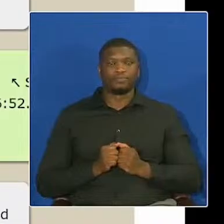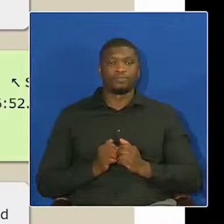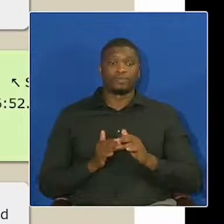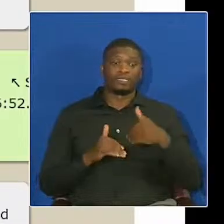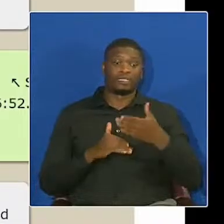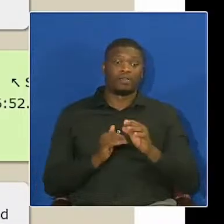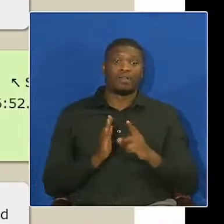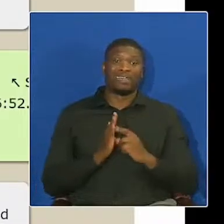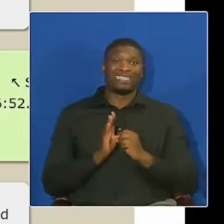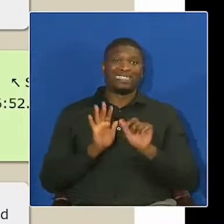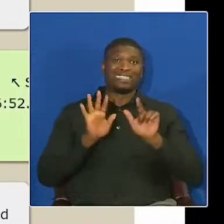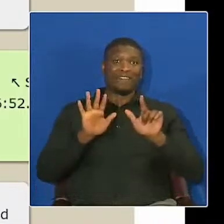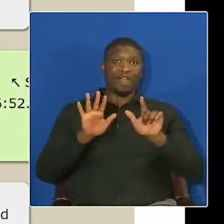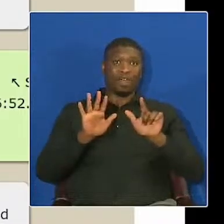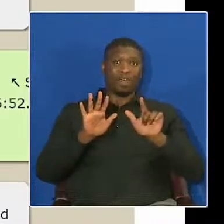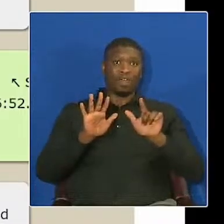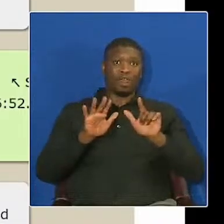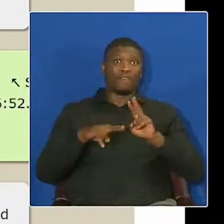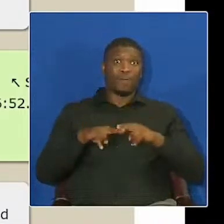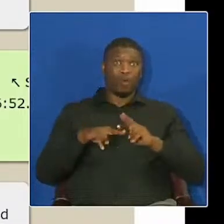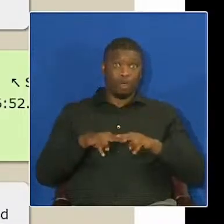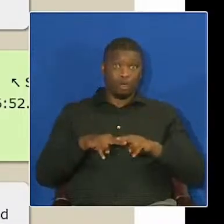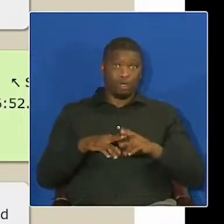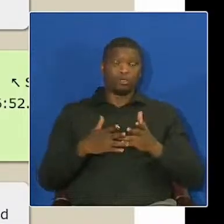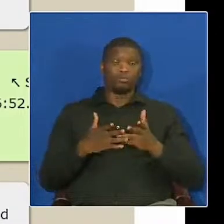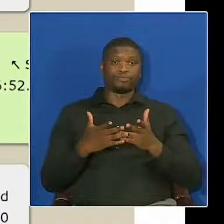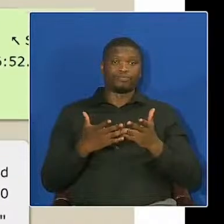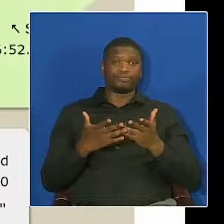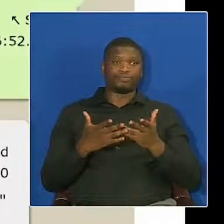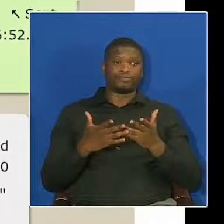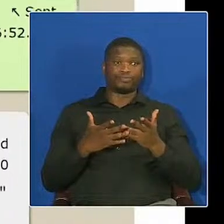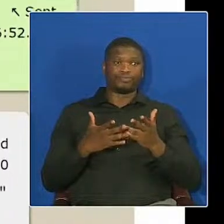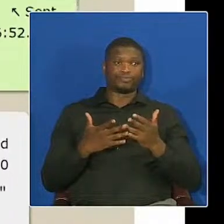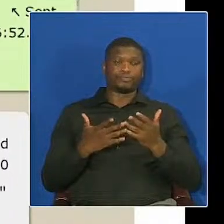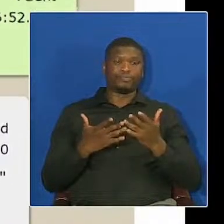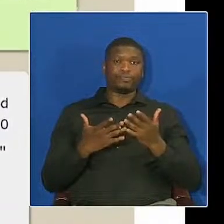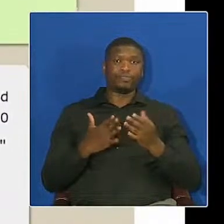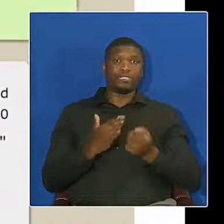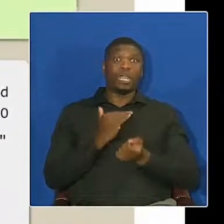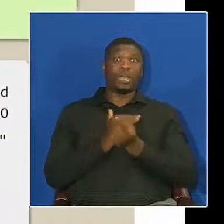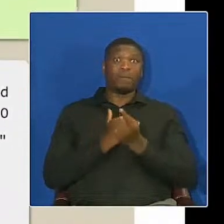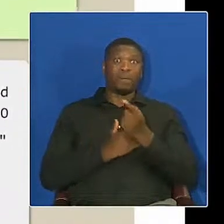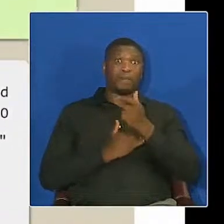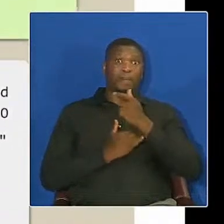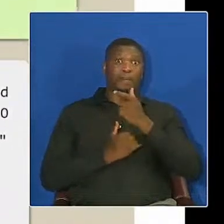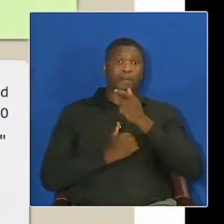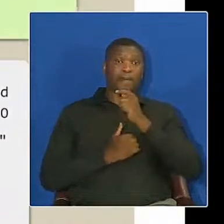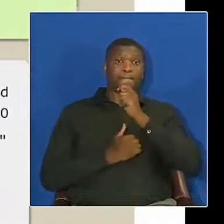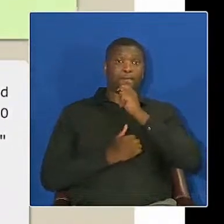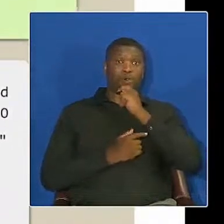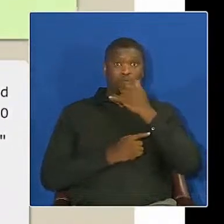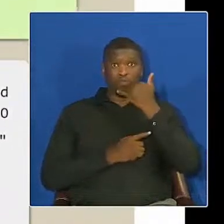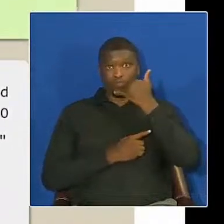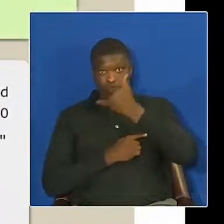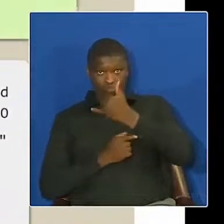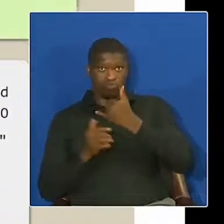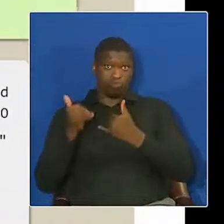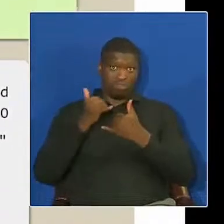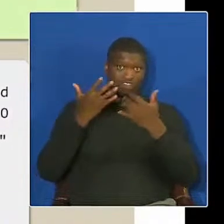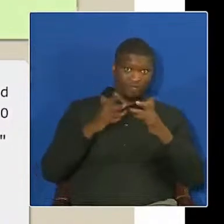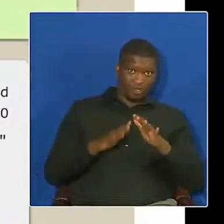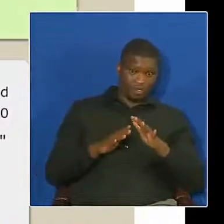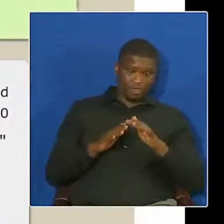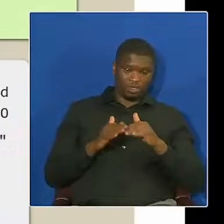Then on the 7th, after that, or in the morning it's that call, then in the afternoon,